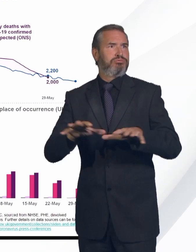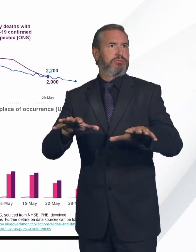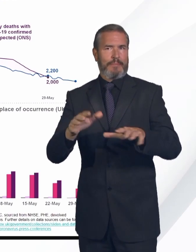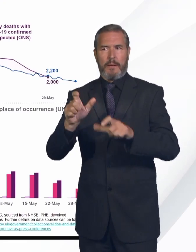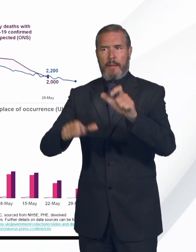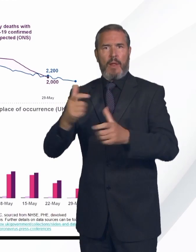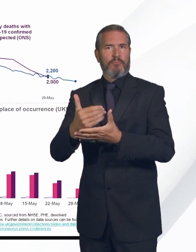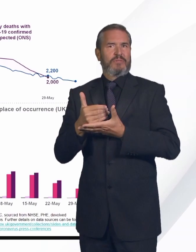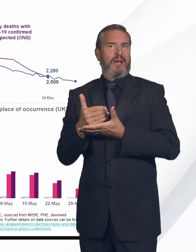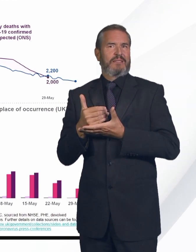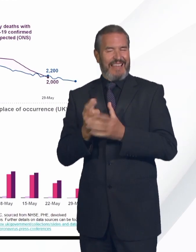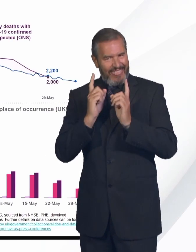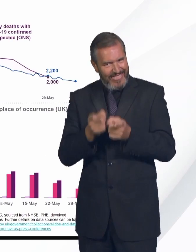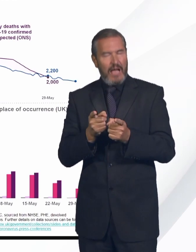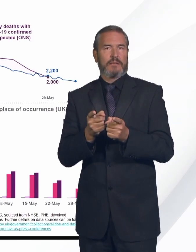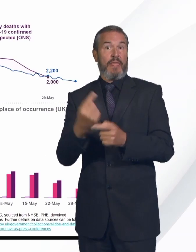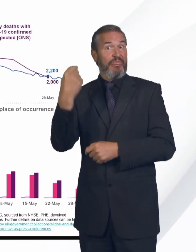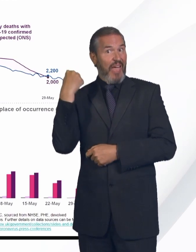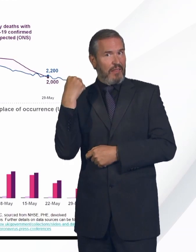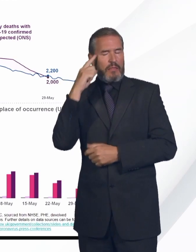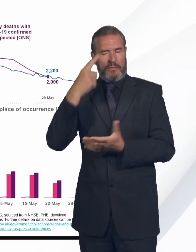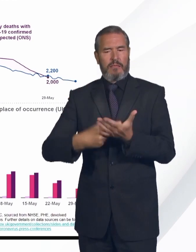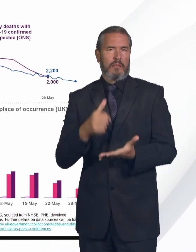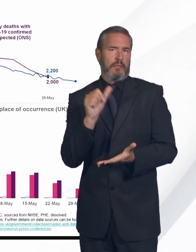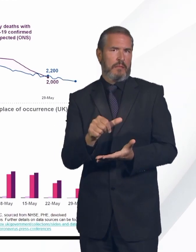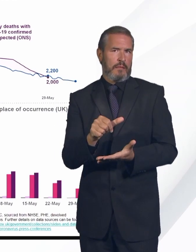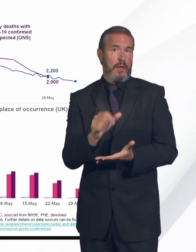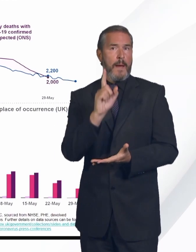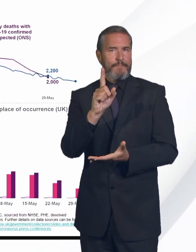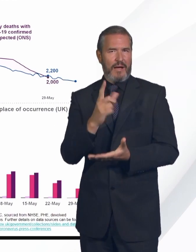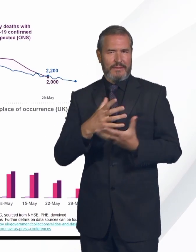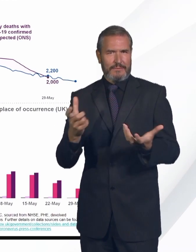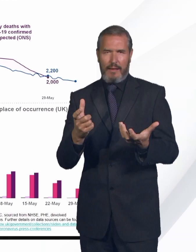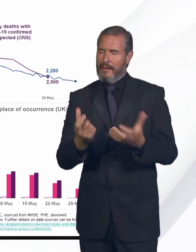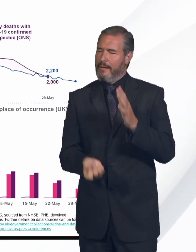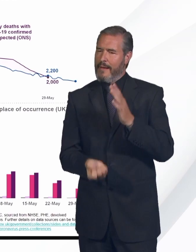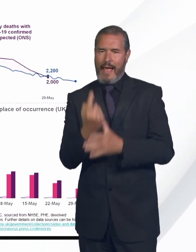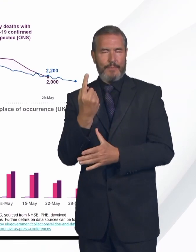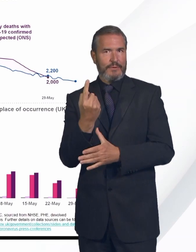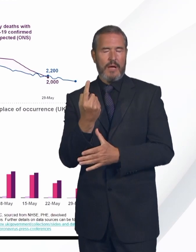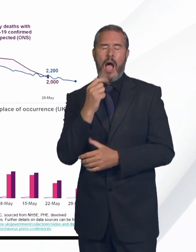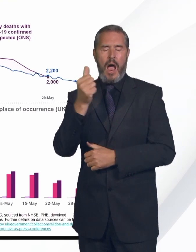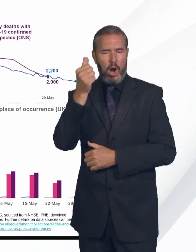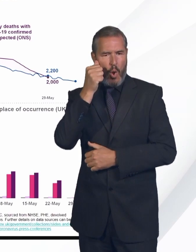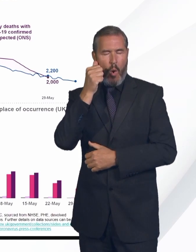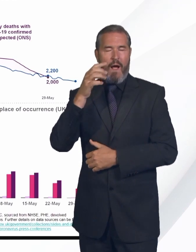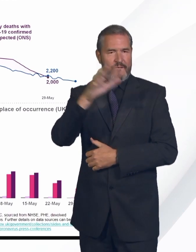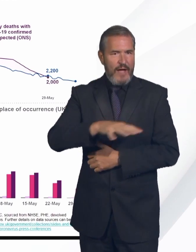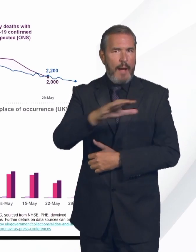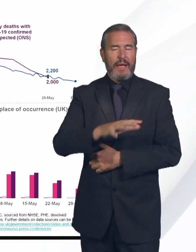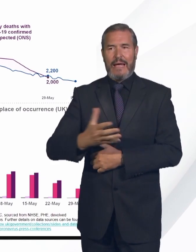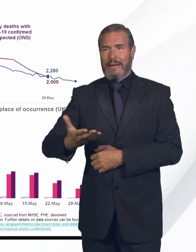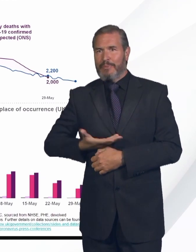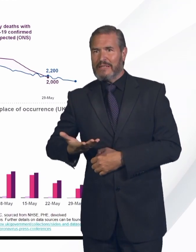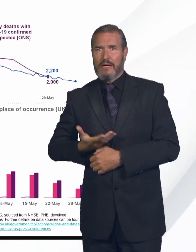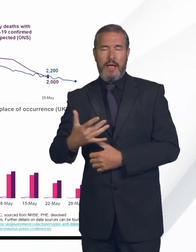public. That was the right decision, even though there is no escaping the hardships it will have caused for businesses